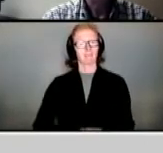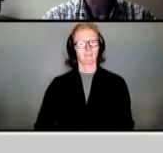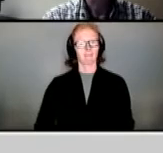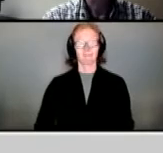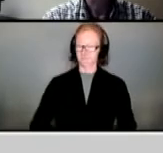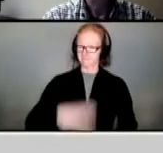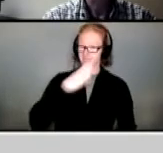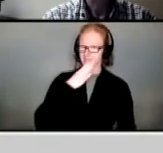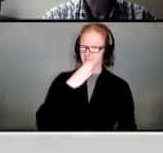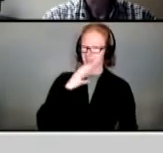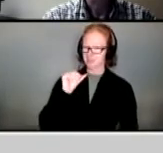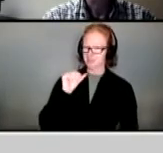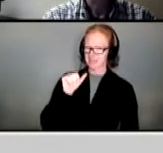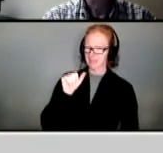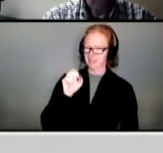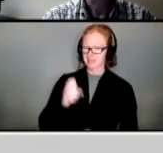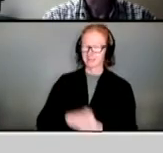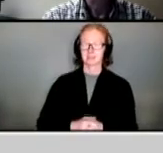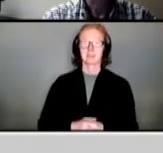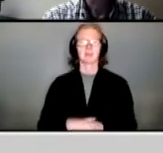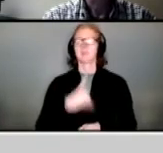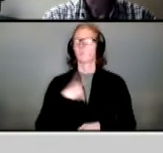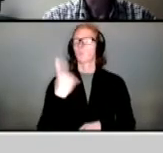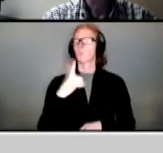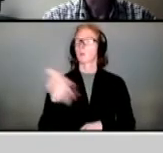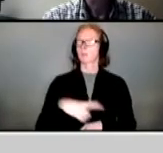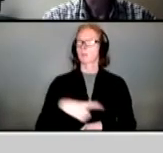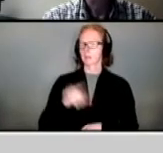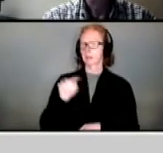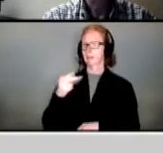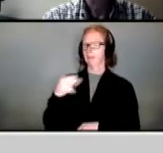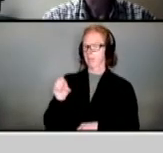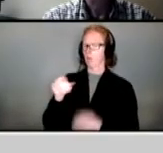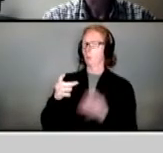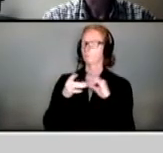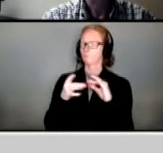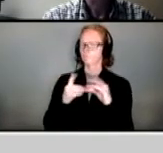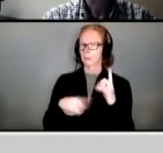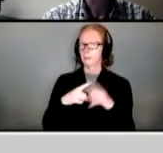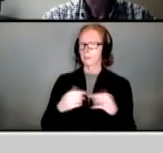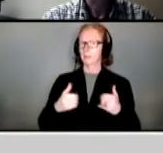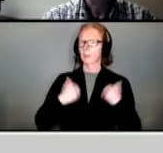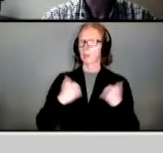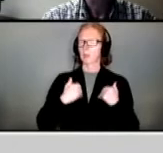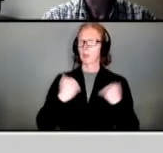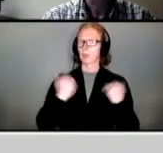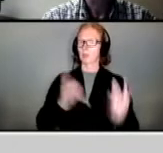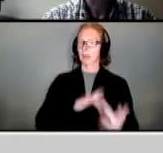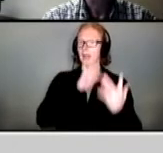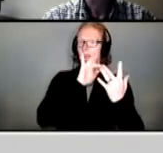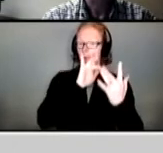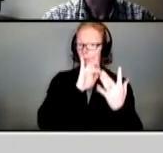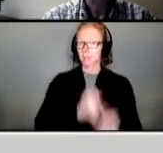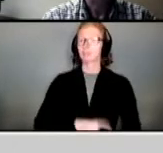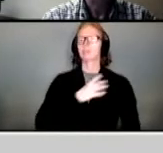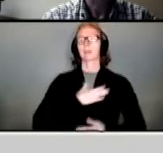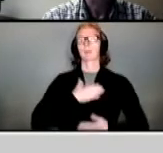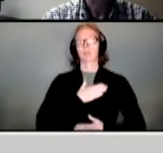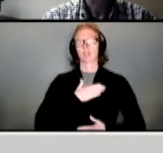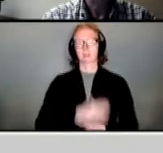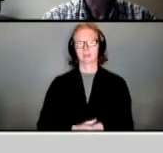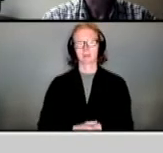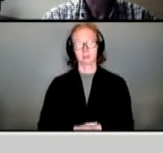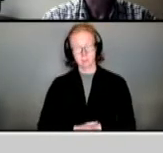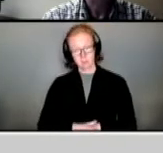Thank you, Celeste. Quick question. I heard what Theo had to say about youth outreach, and I really appreciate that. Can